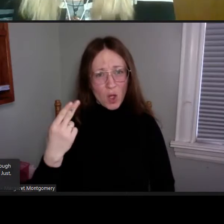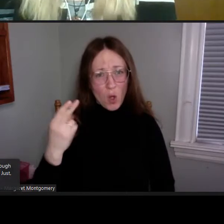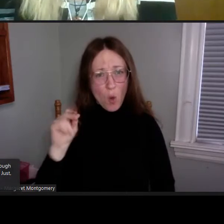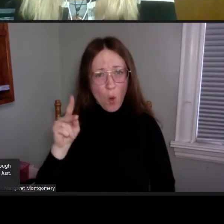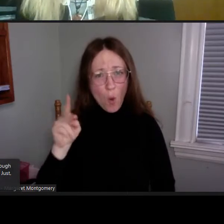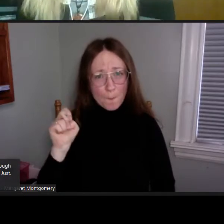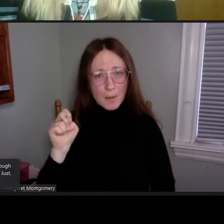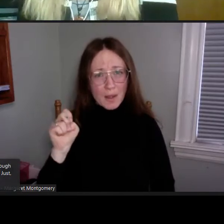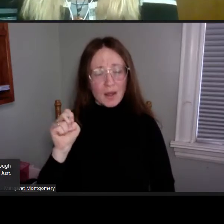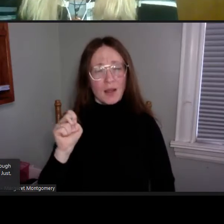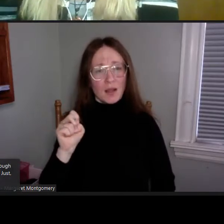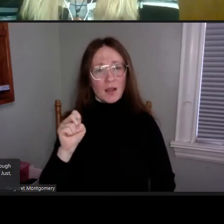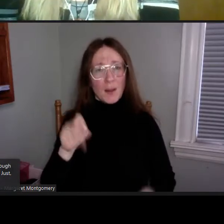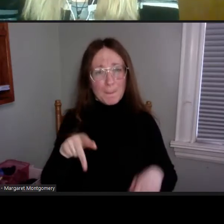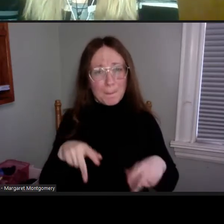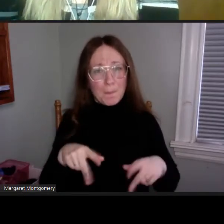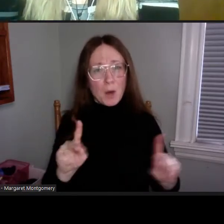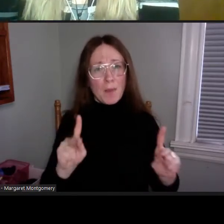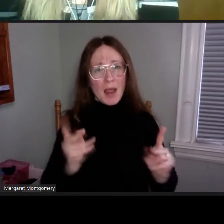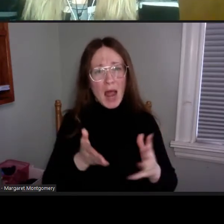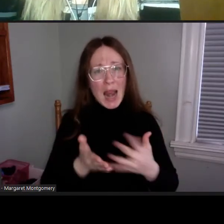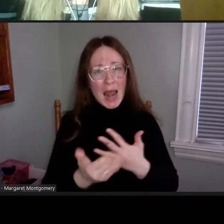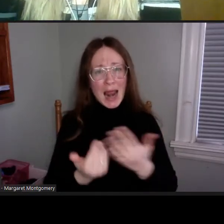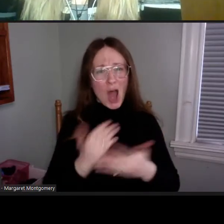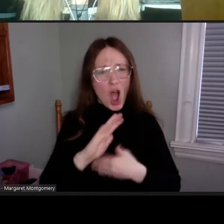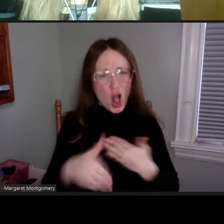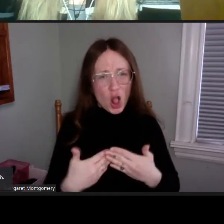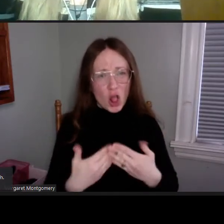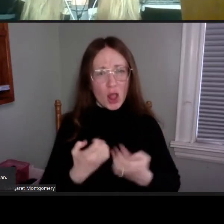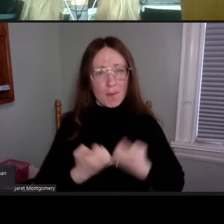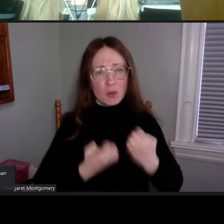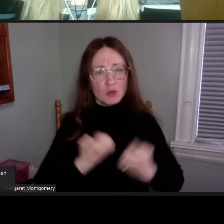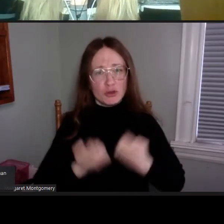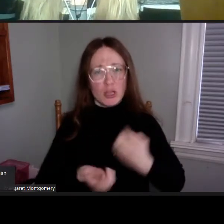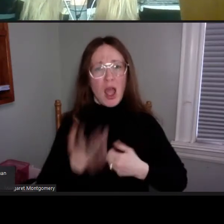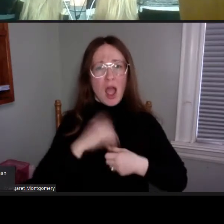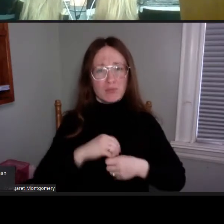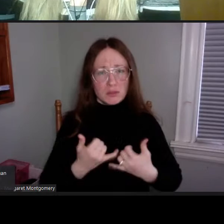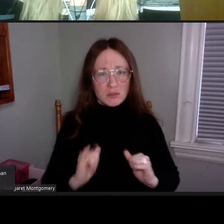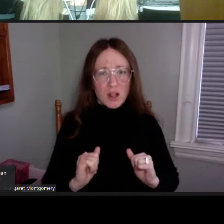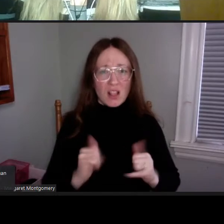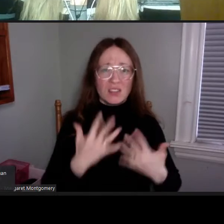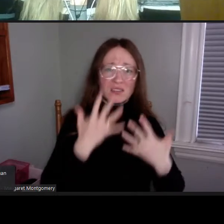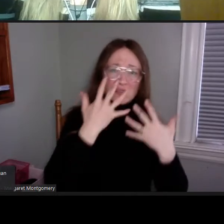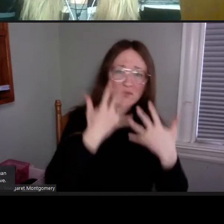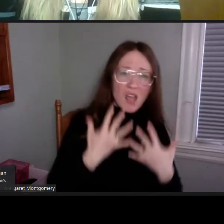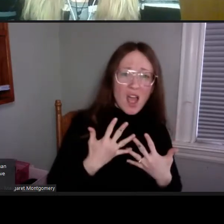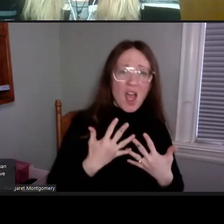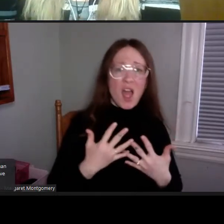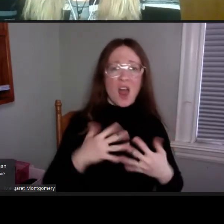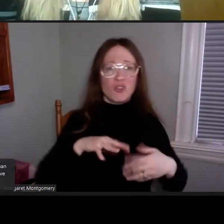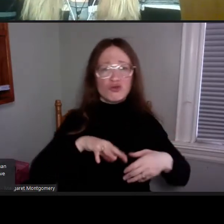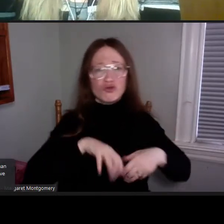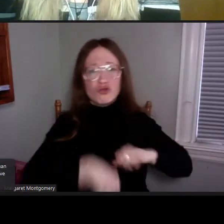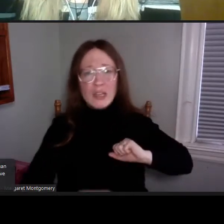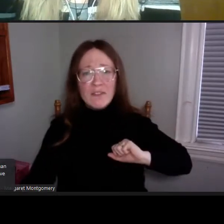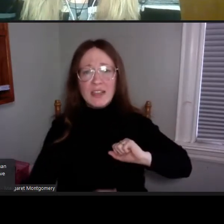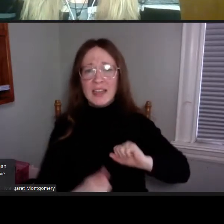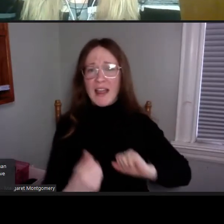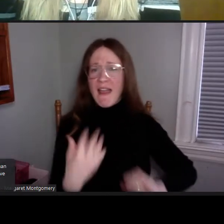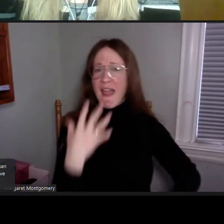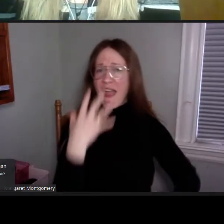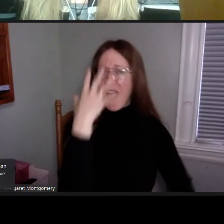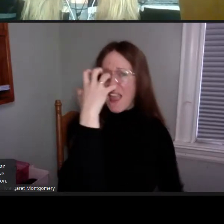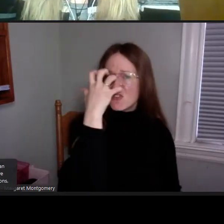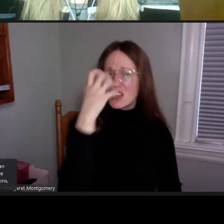let yourself. I think the biggest thing we do as a human being is we don't allow ourselves and give ourselves permission to feel all